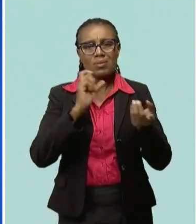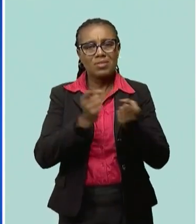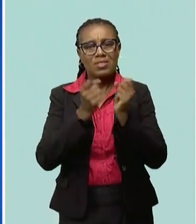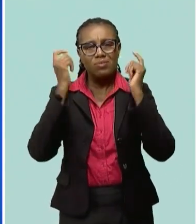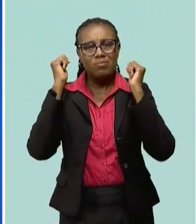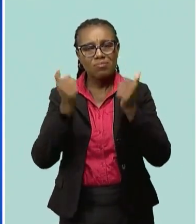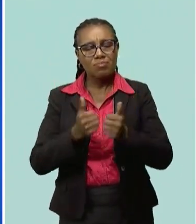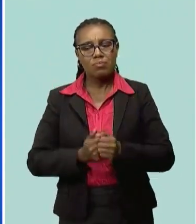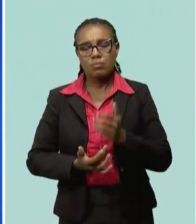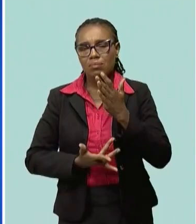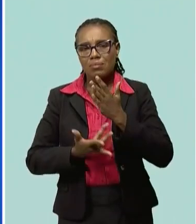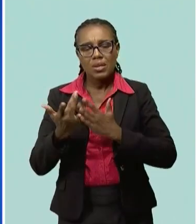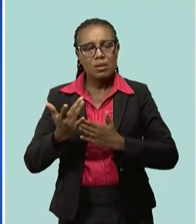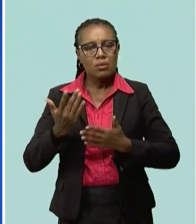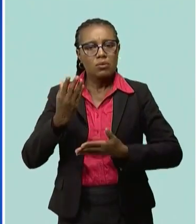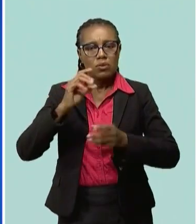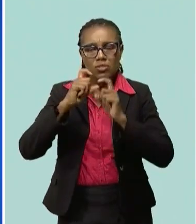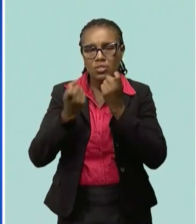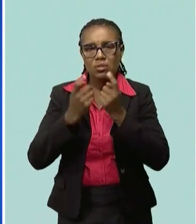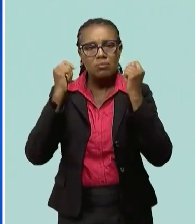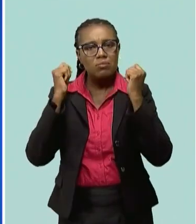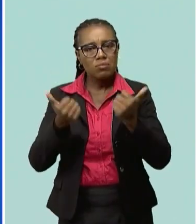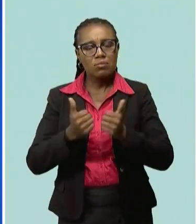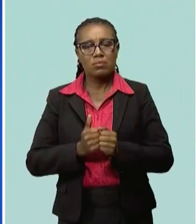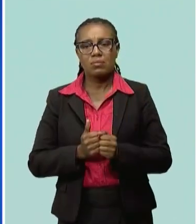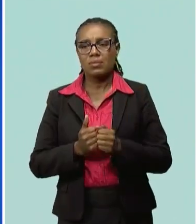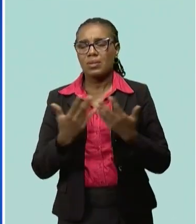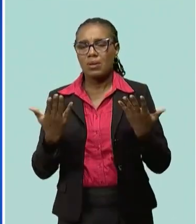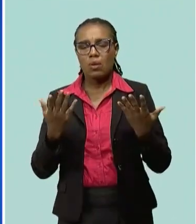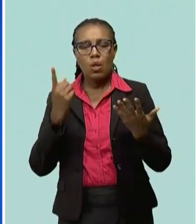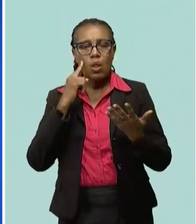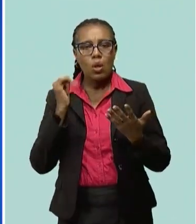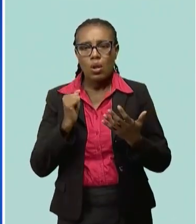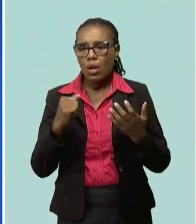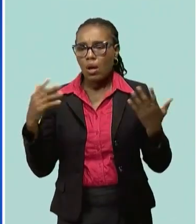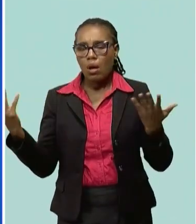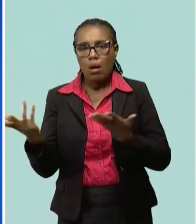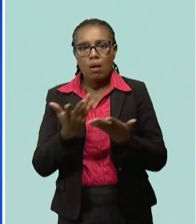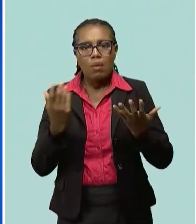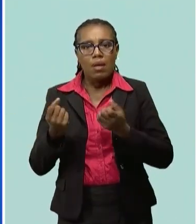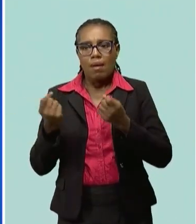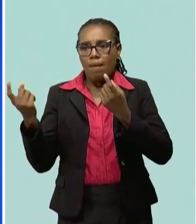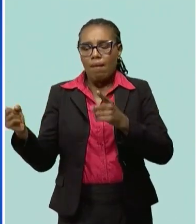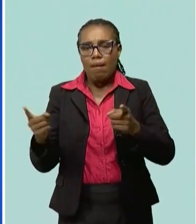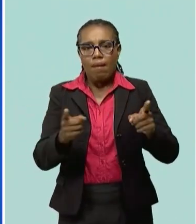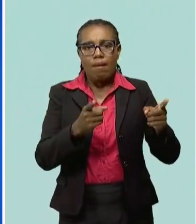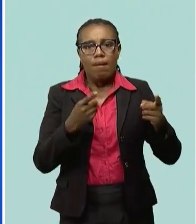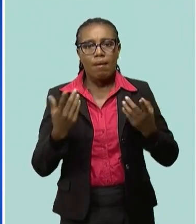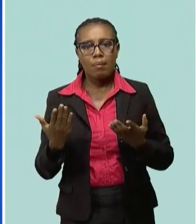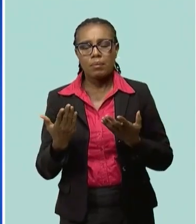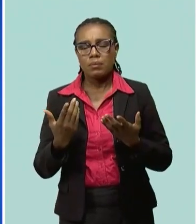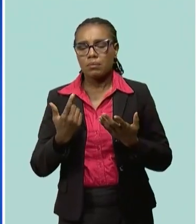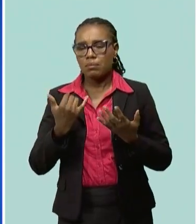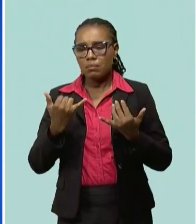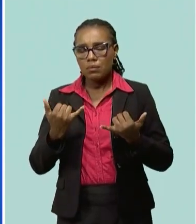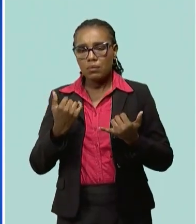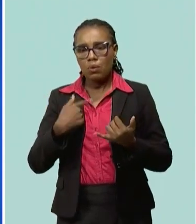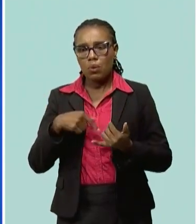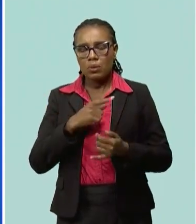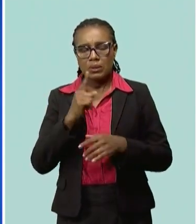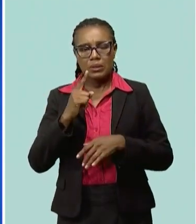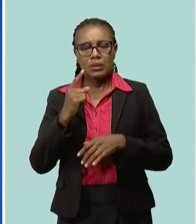has evolved so quickly, the space has been crowded in so amazingly and incredibly that we now are in a place